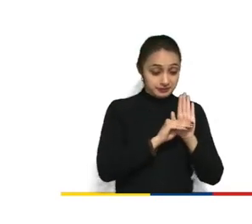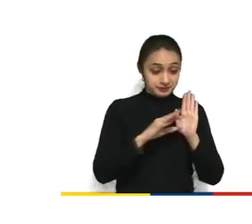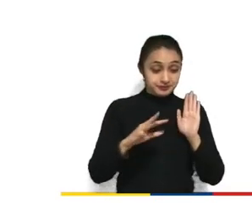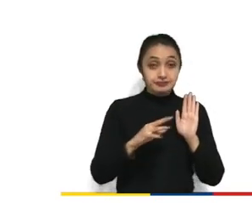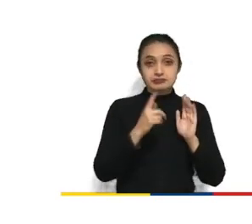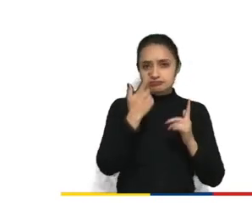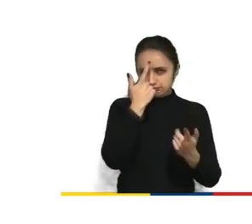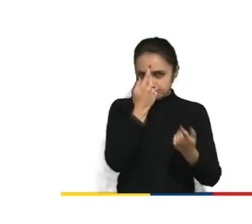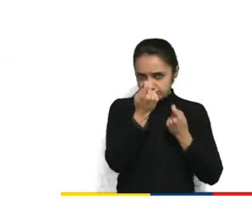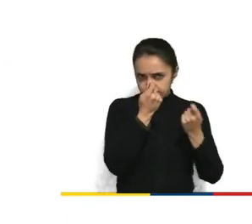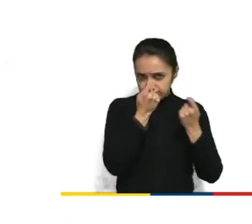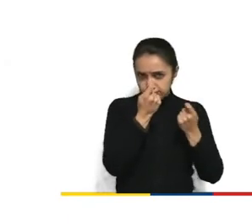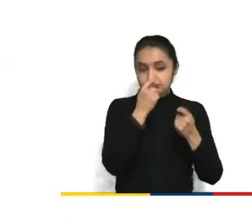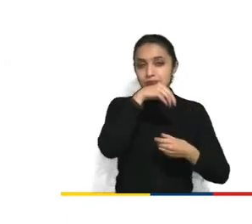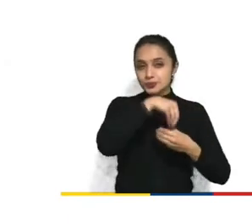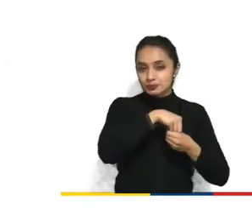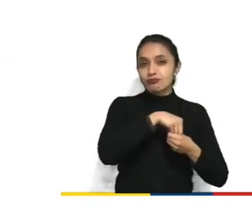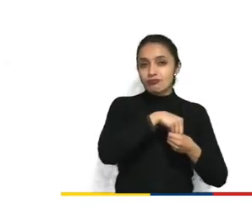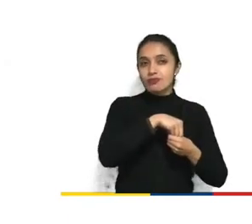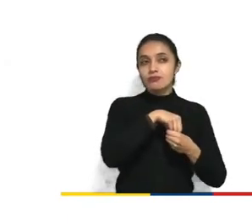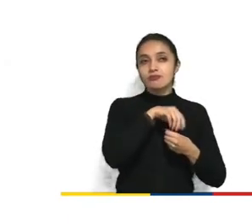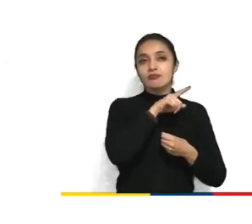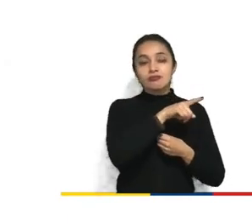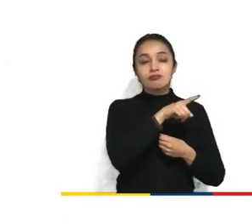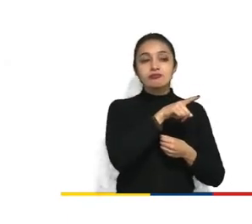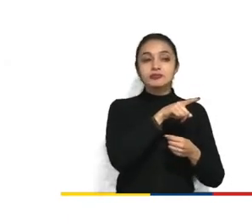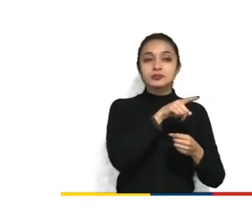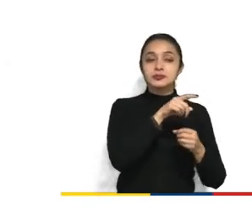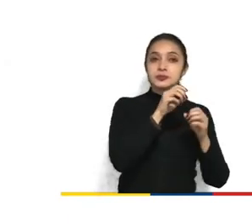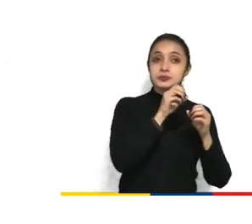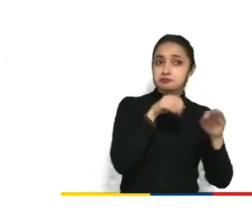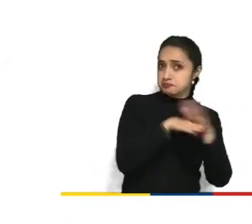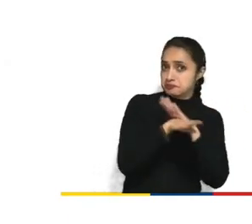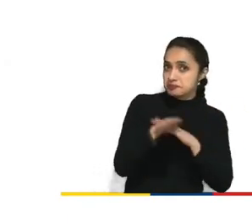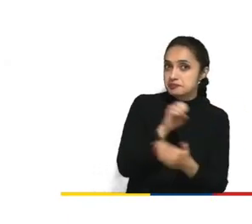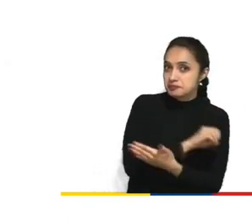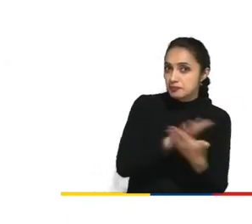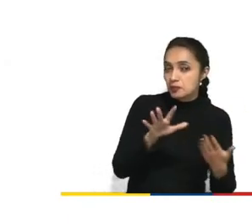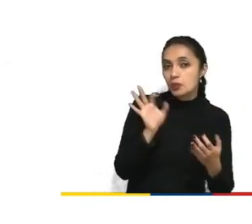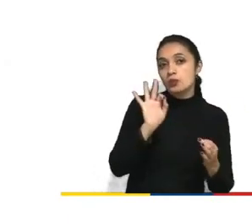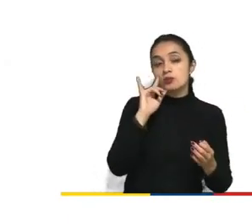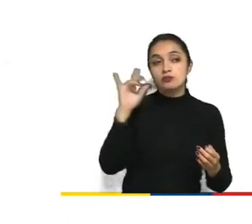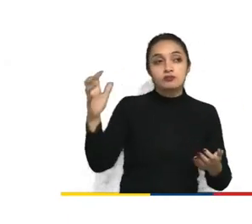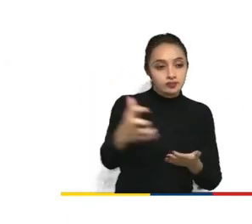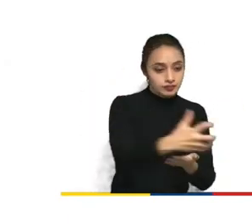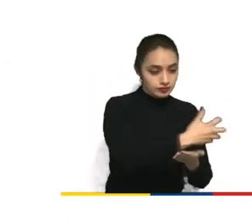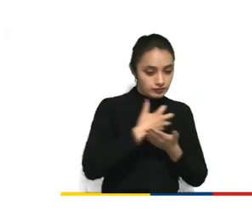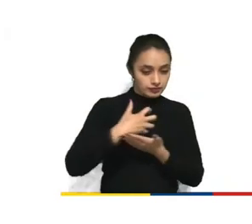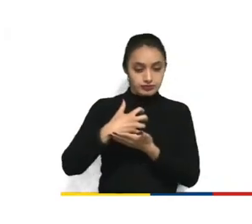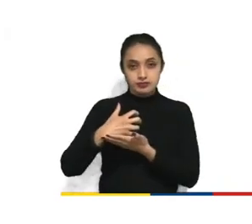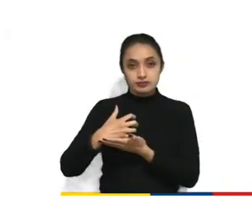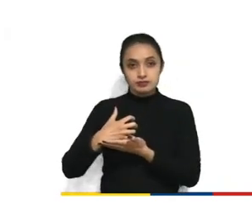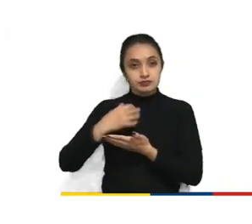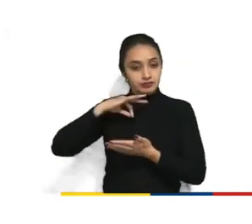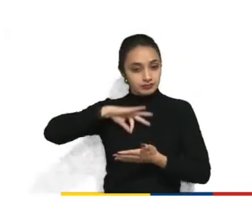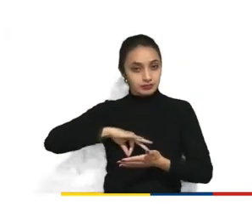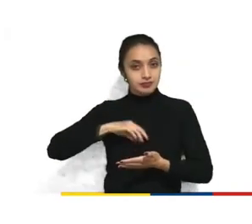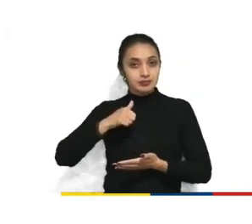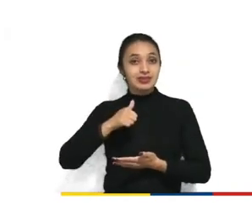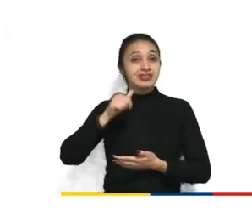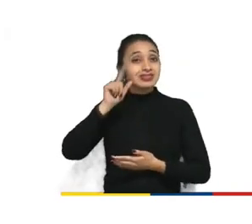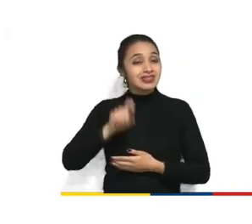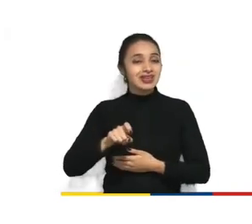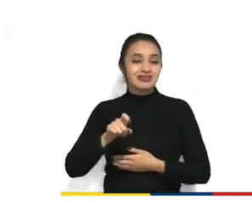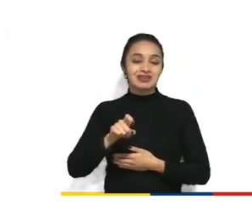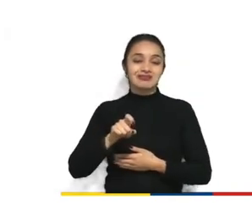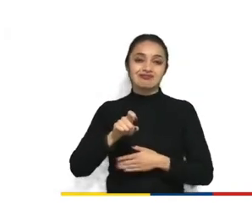sea buena o que produzca ingresos, debe tener un volumen de datos bajo para los